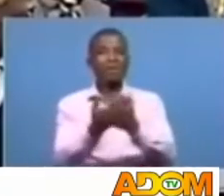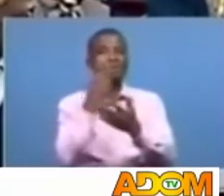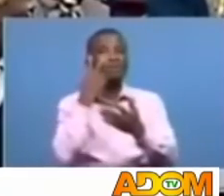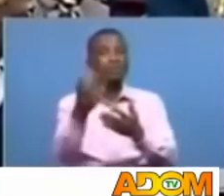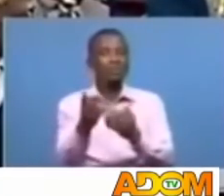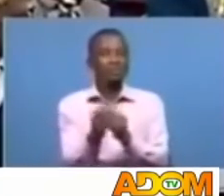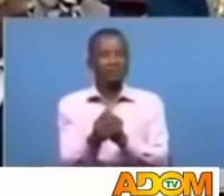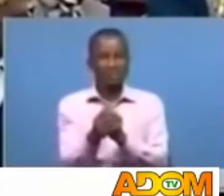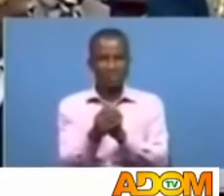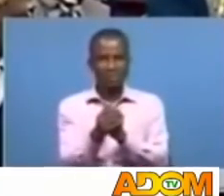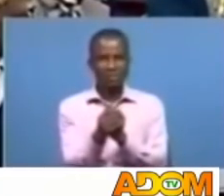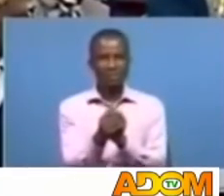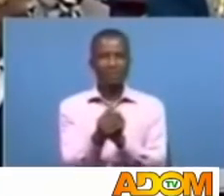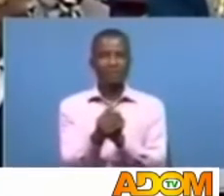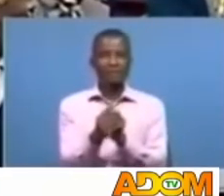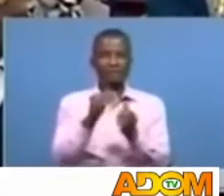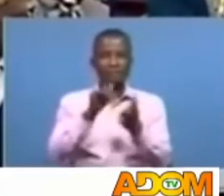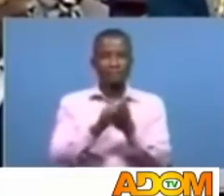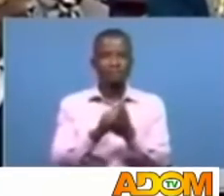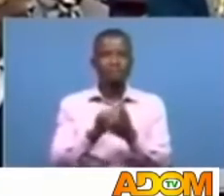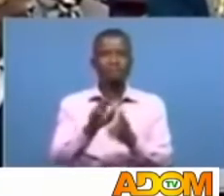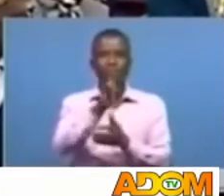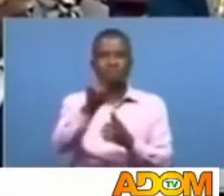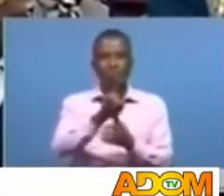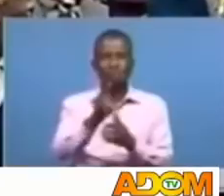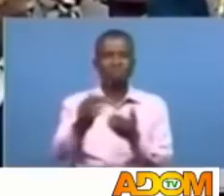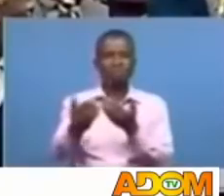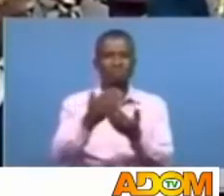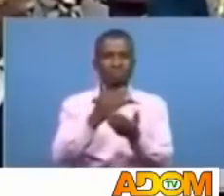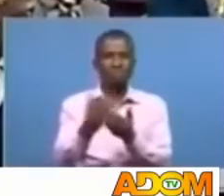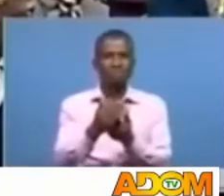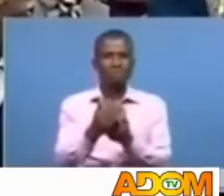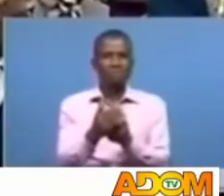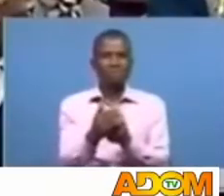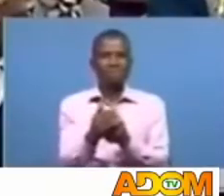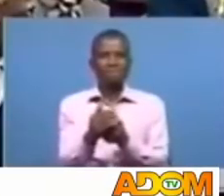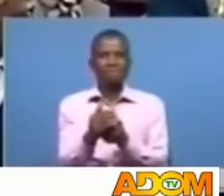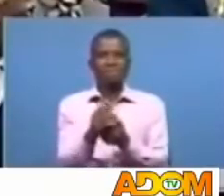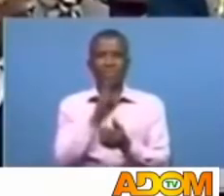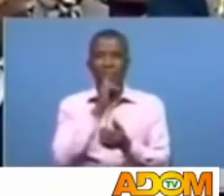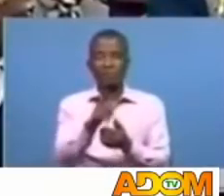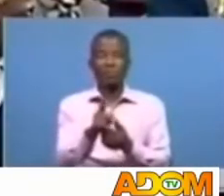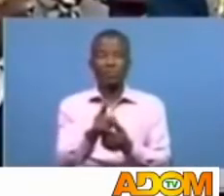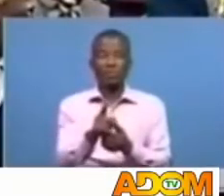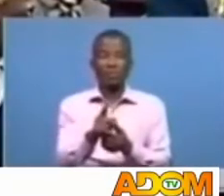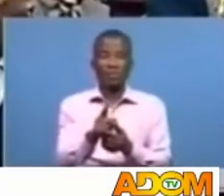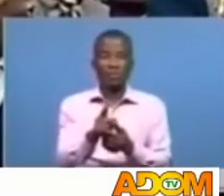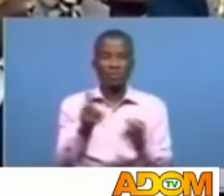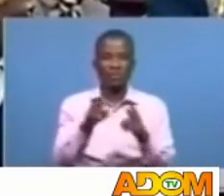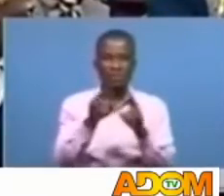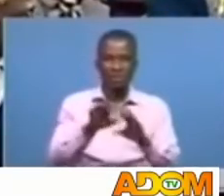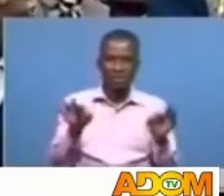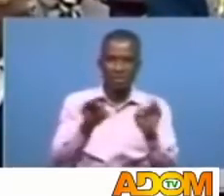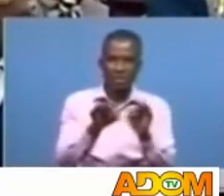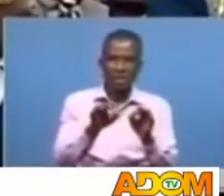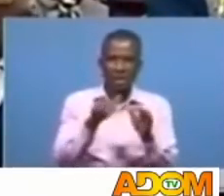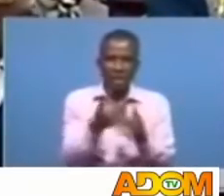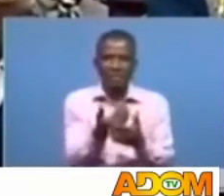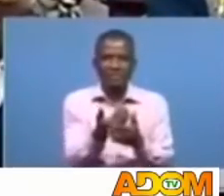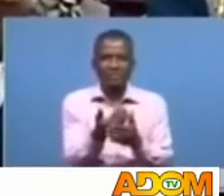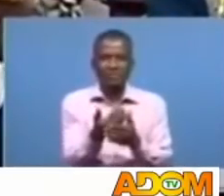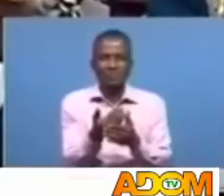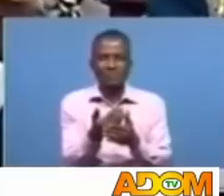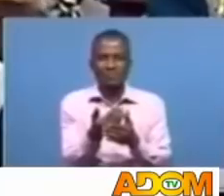torment of exploring whether or not the certified true copy of the plan from the Lands Department was the